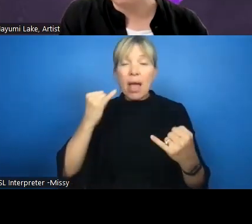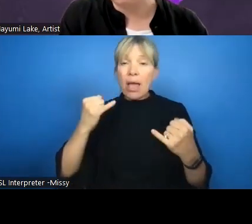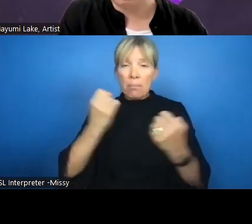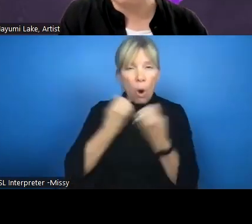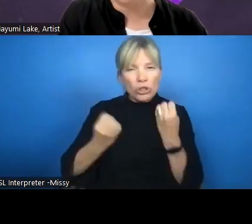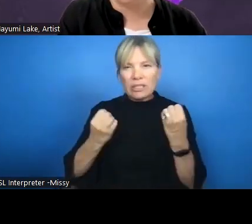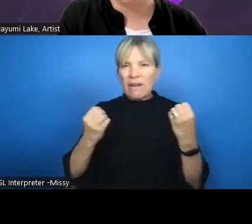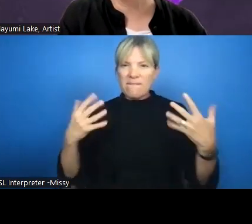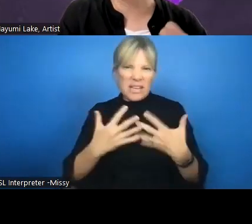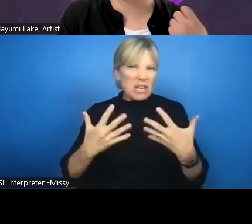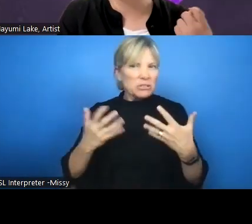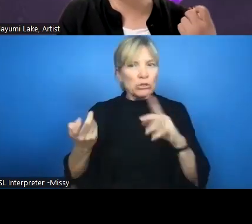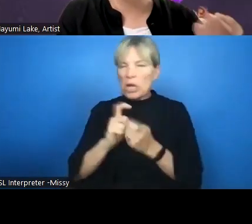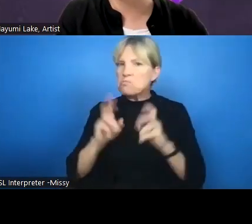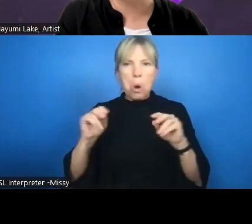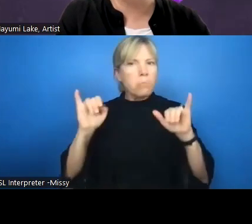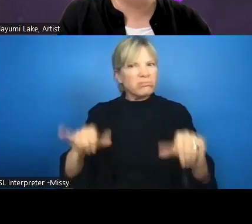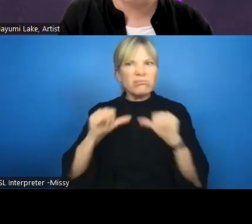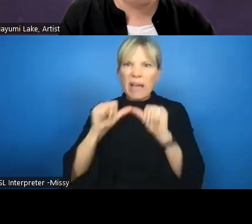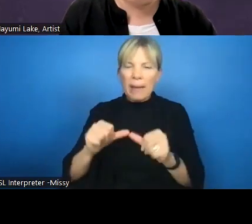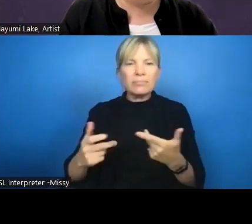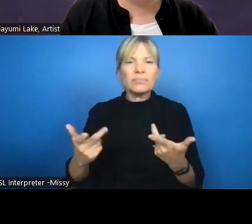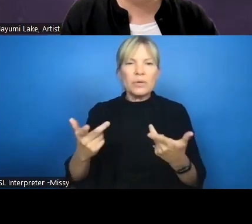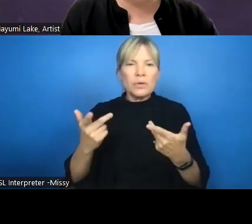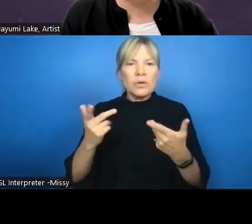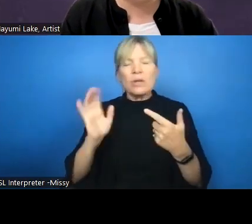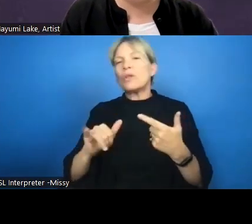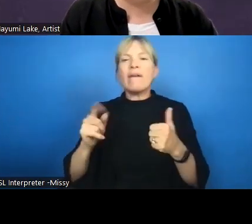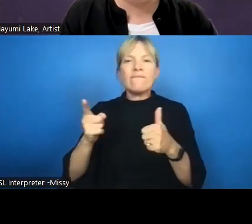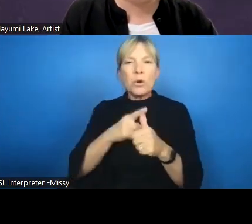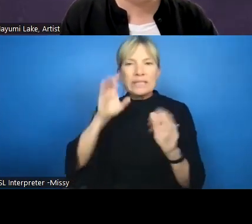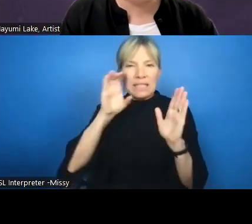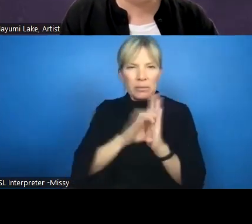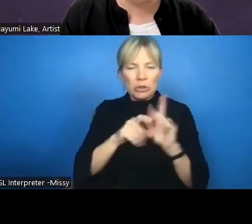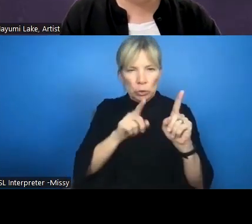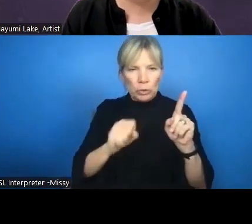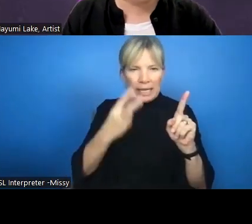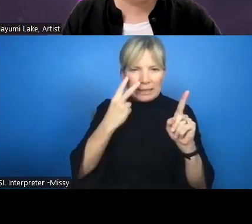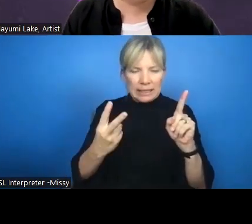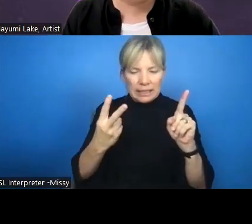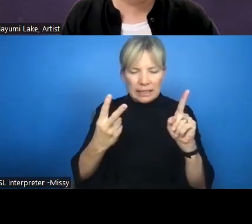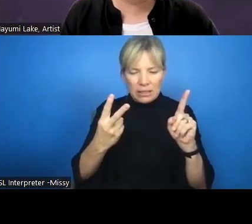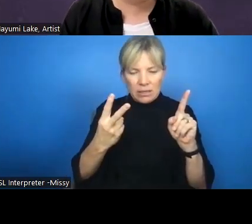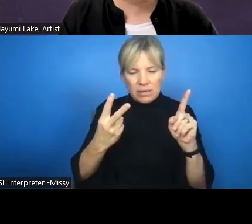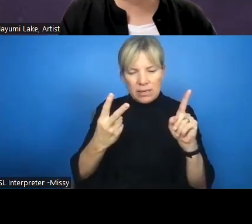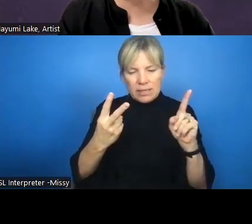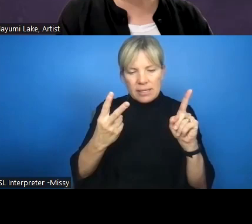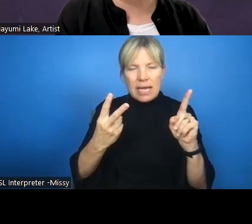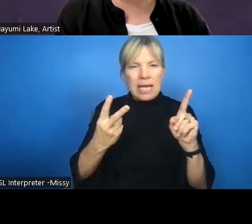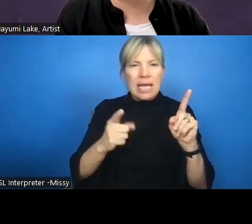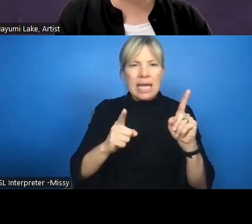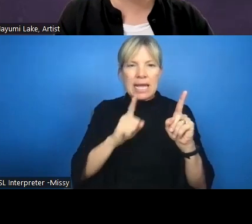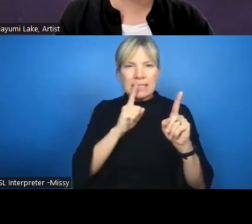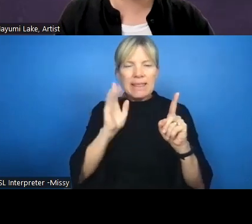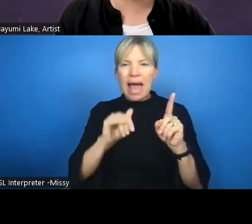I started this work. So this, the first image you guys seeing, this is the installation